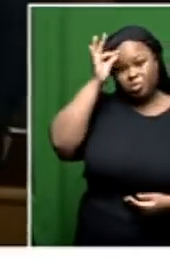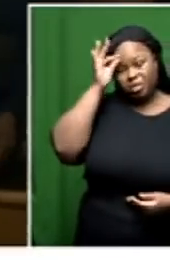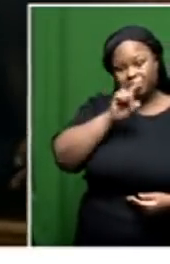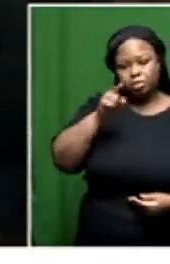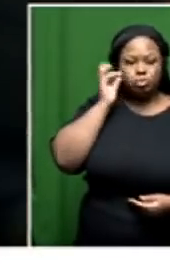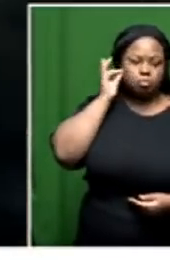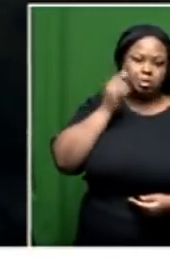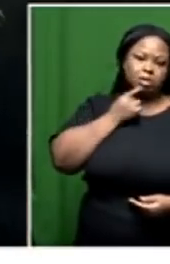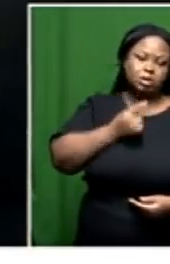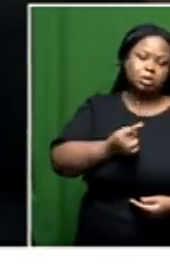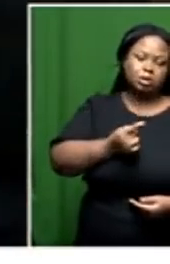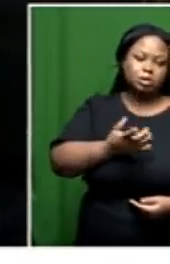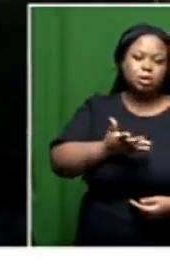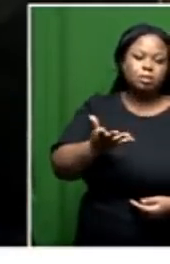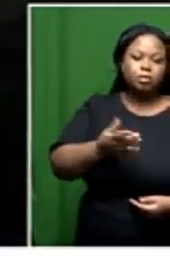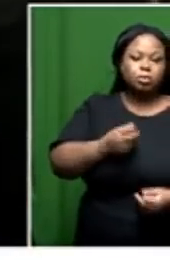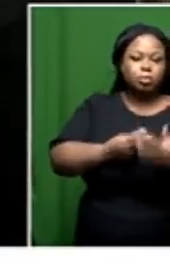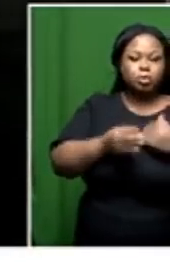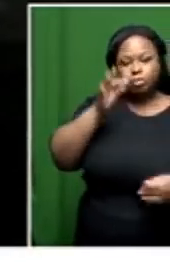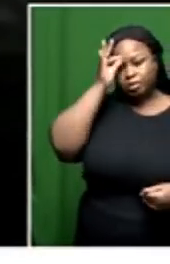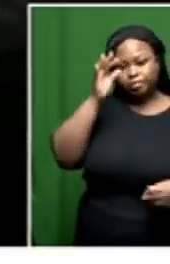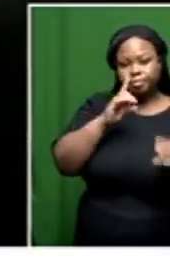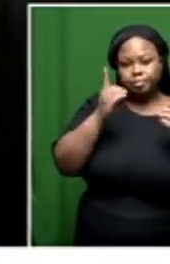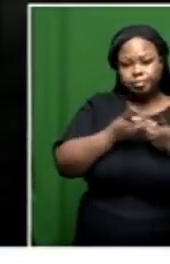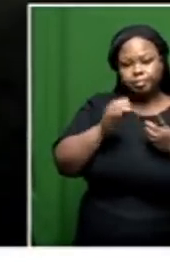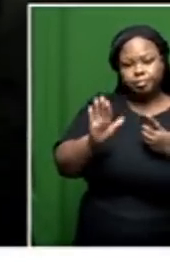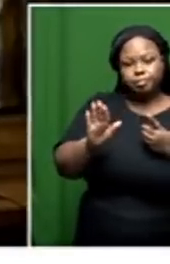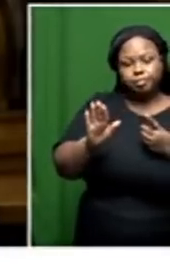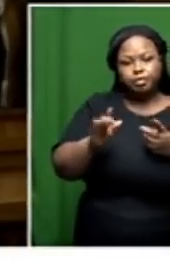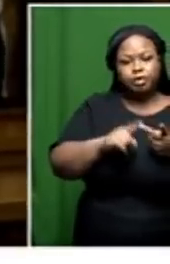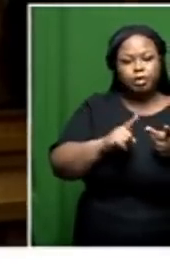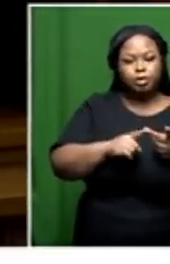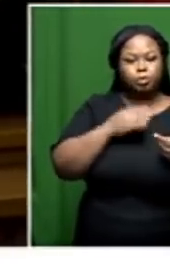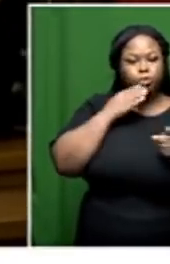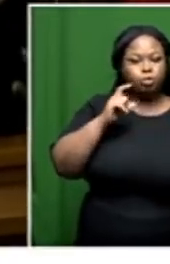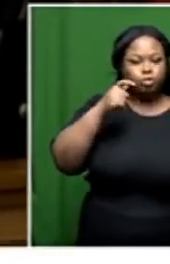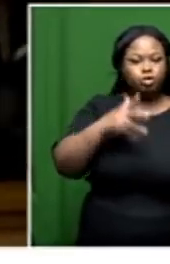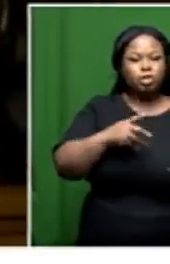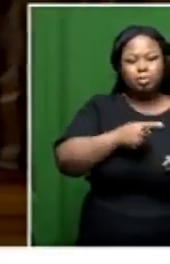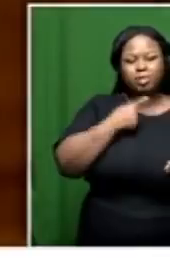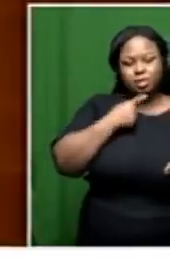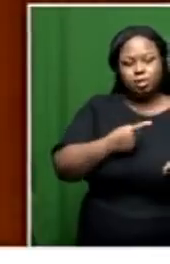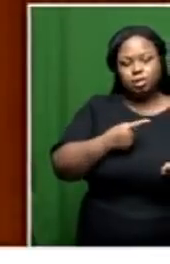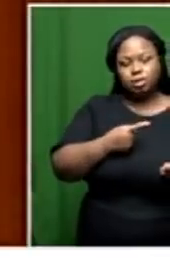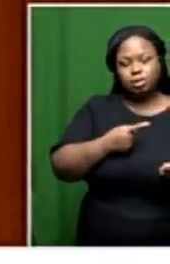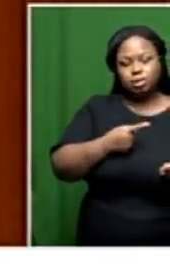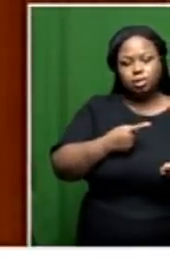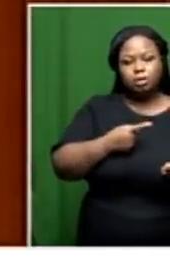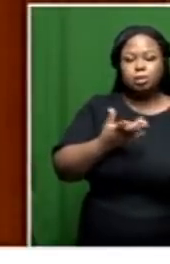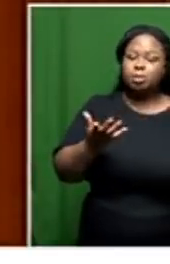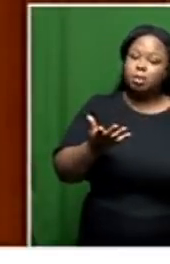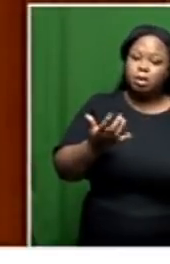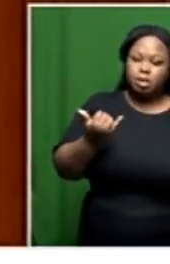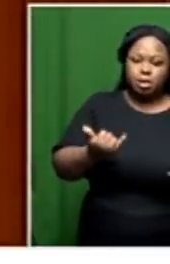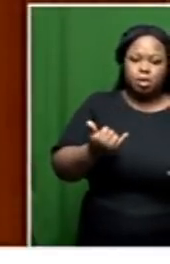we've been hearing, is from both the police ministry as well as the general commissioner, saying that national commissioner, that